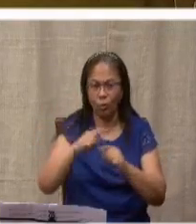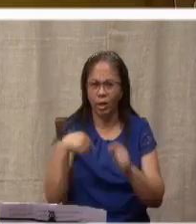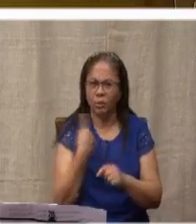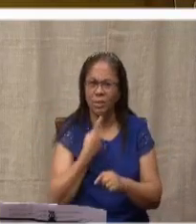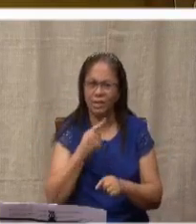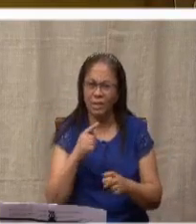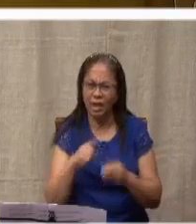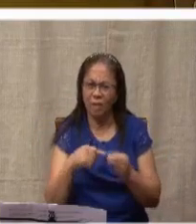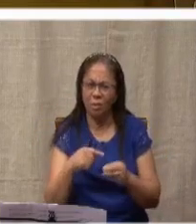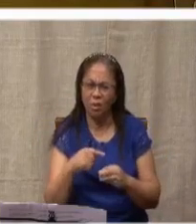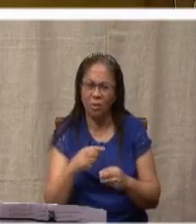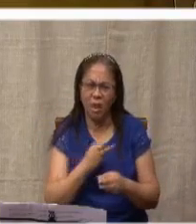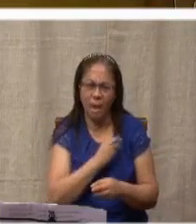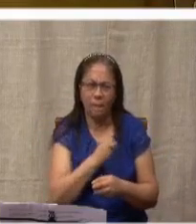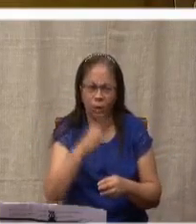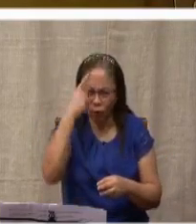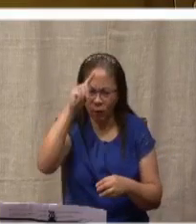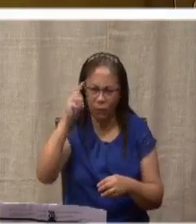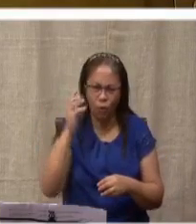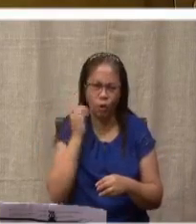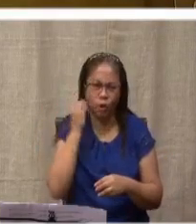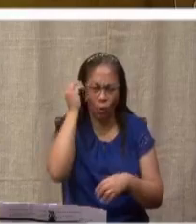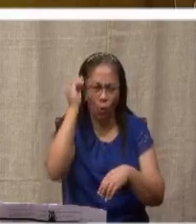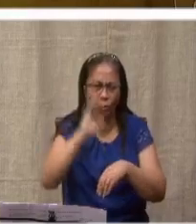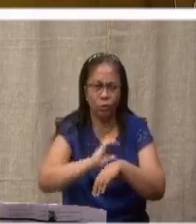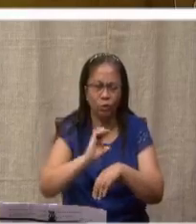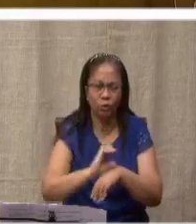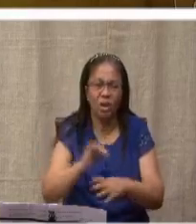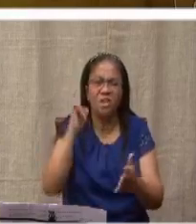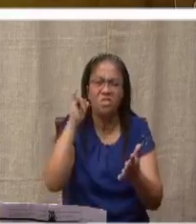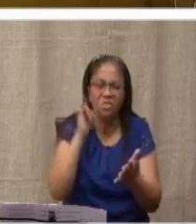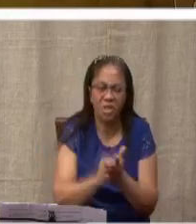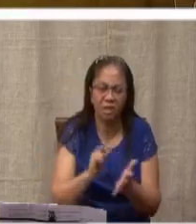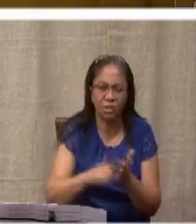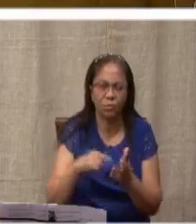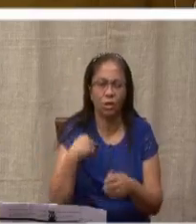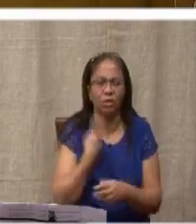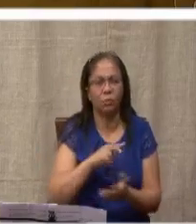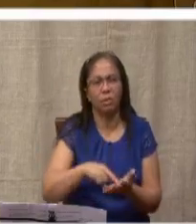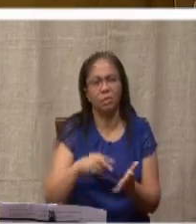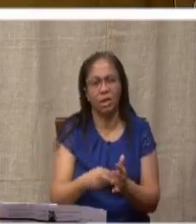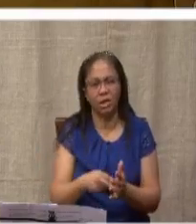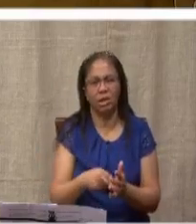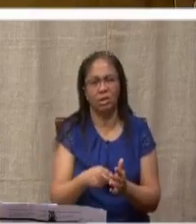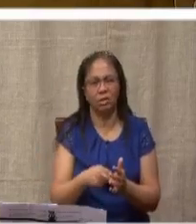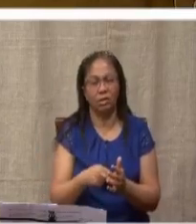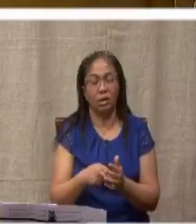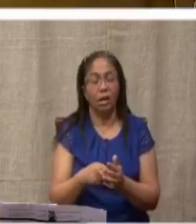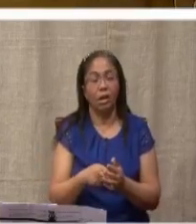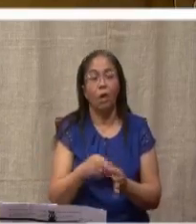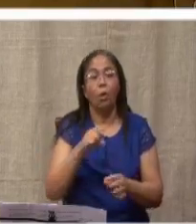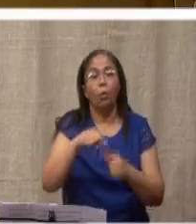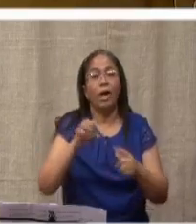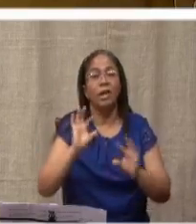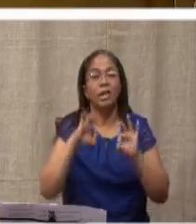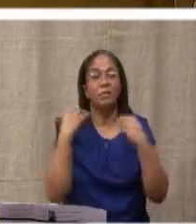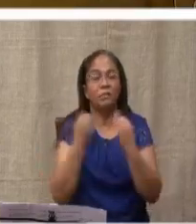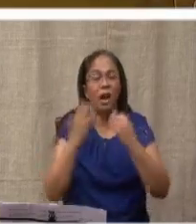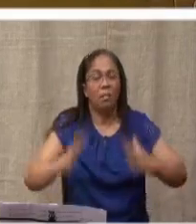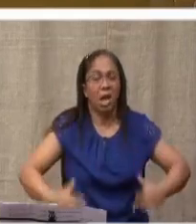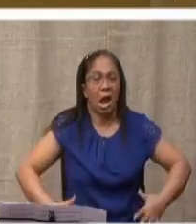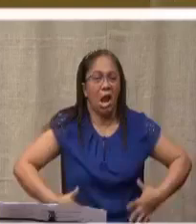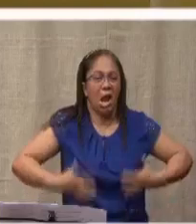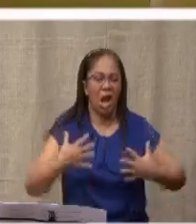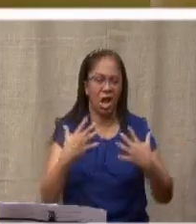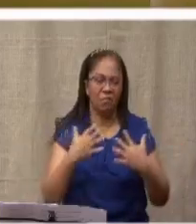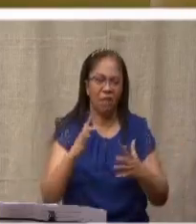missioning the domestic church this is what we're talking about as a family comes alive and experiences the